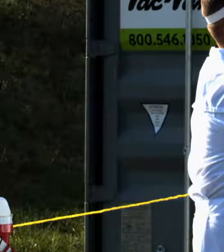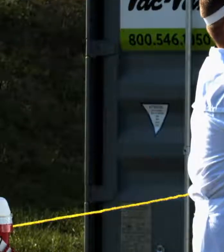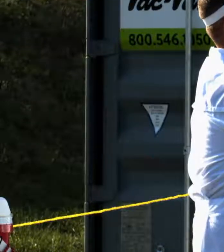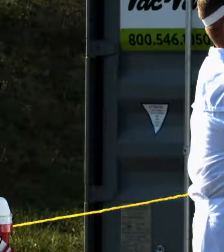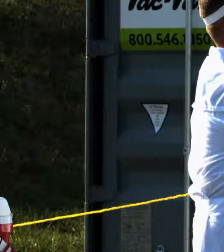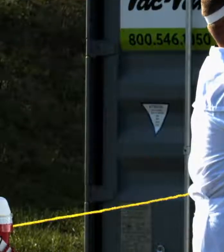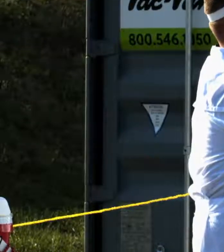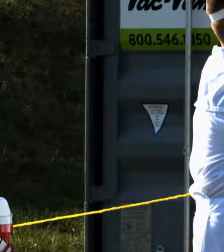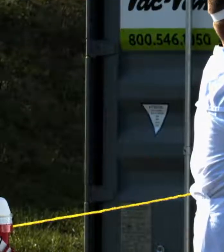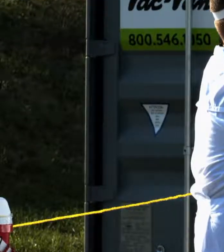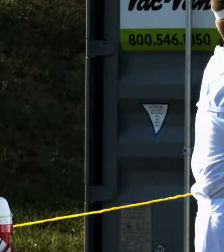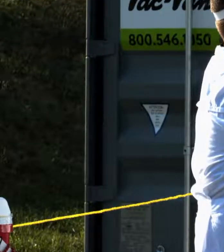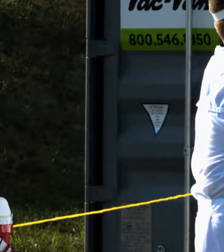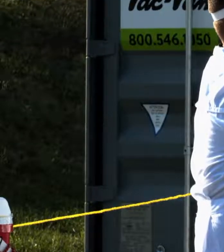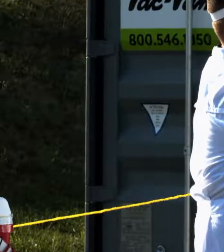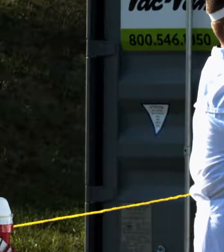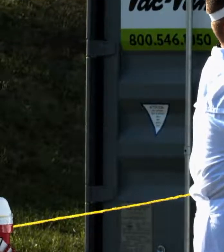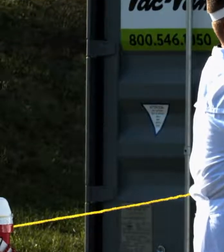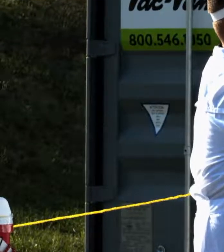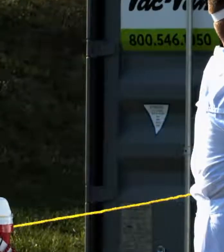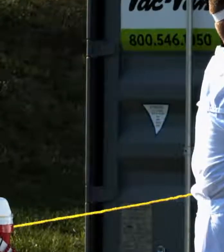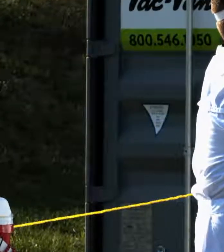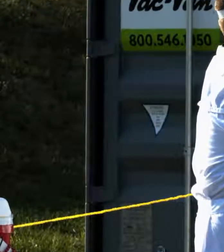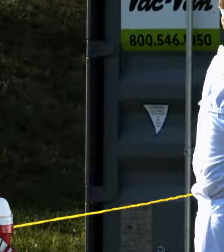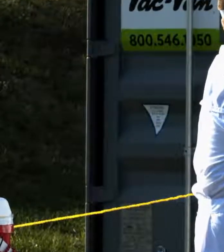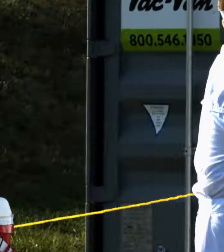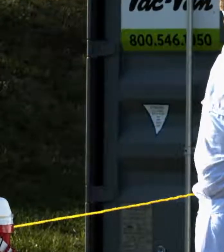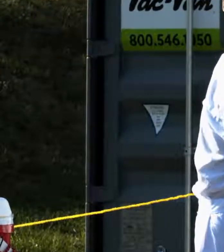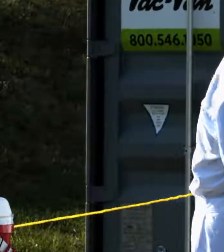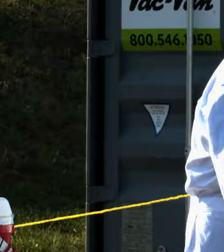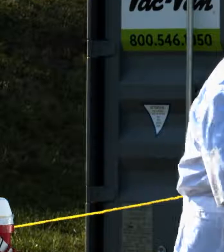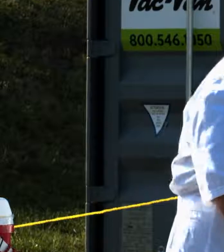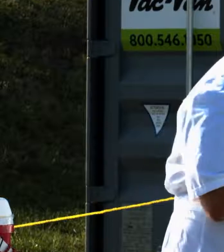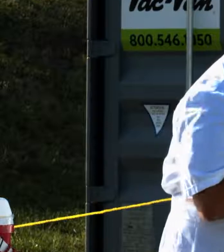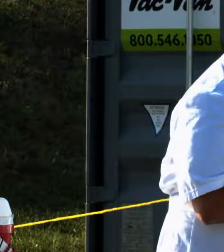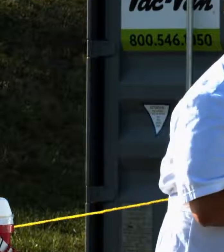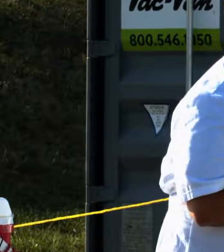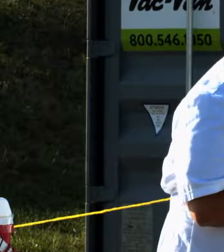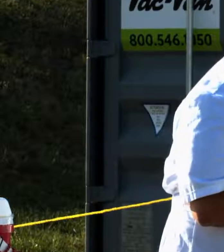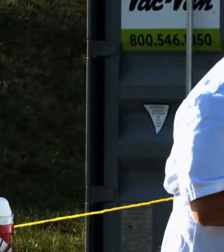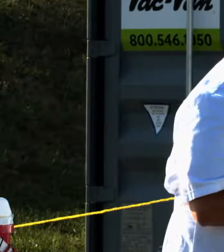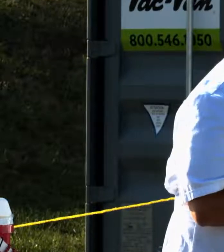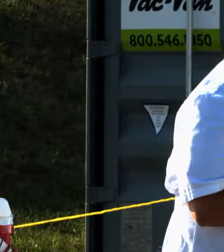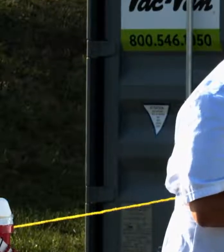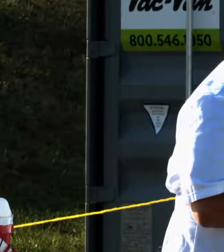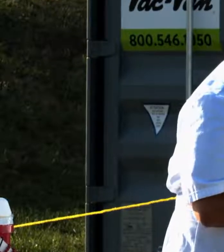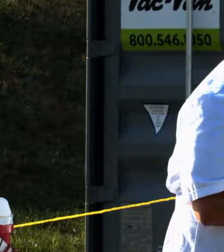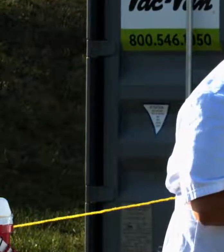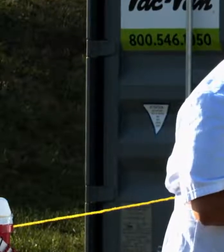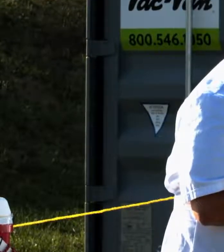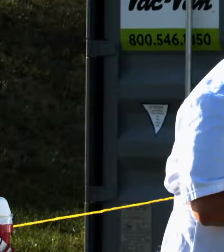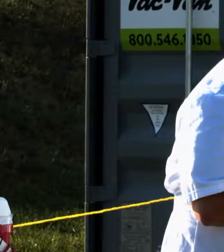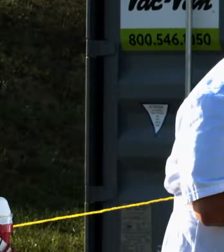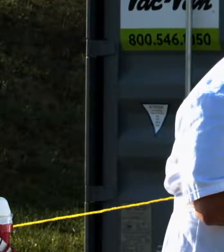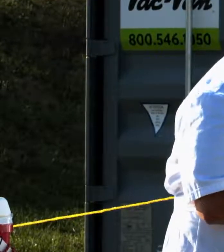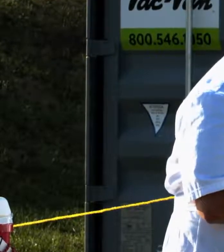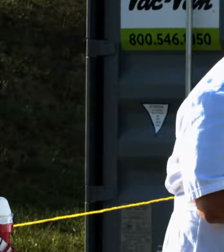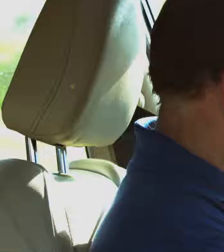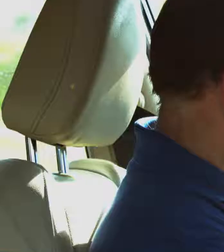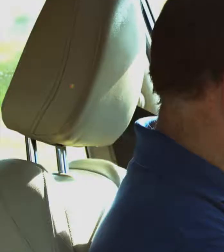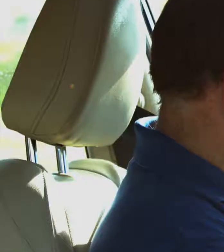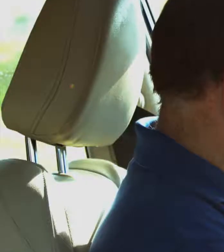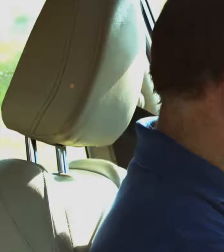nostril, rotate, hold 15 seconds, and I'll let you know when that's complete.